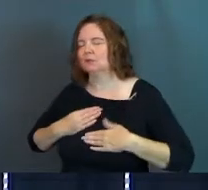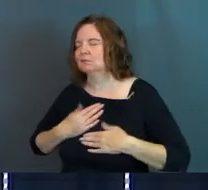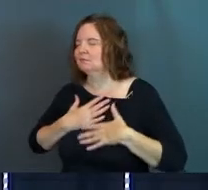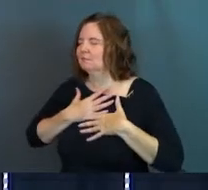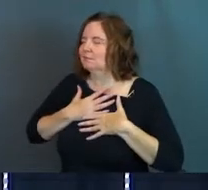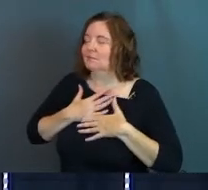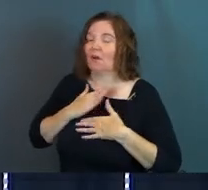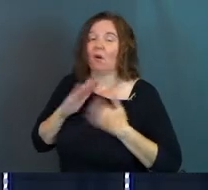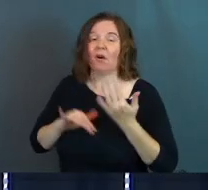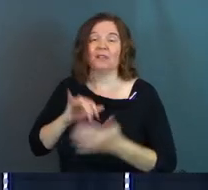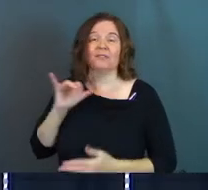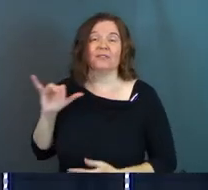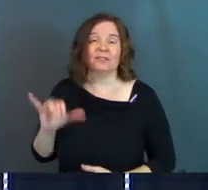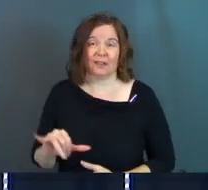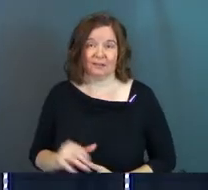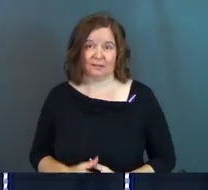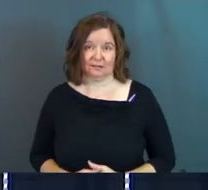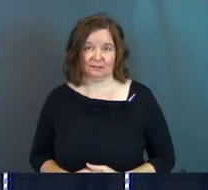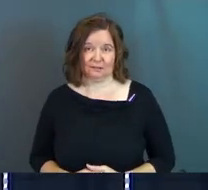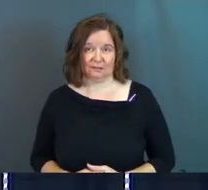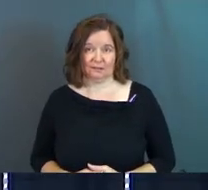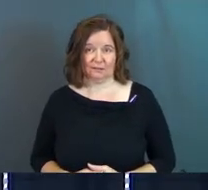all of that.